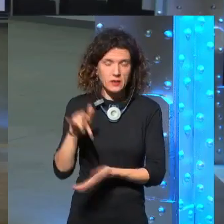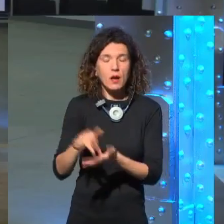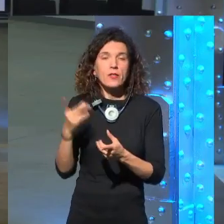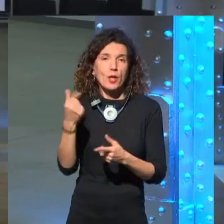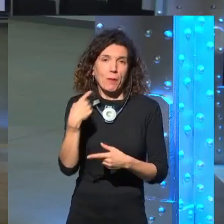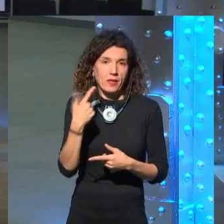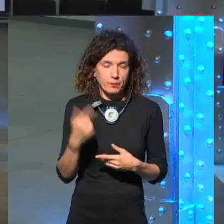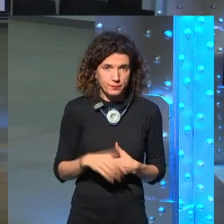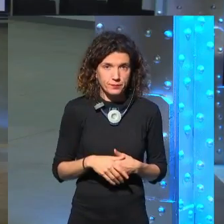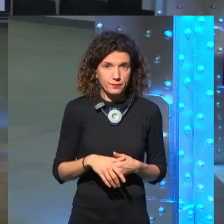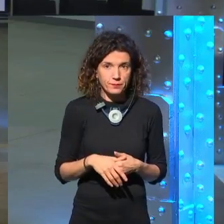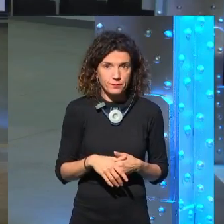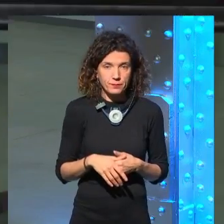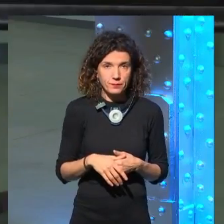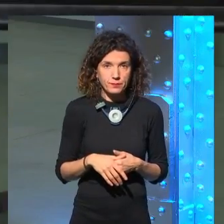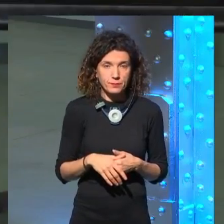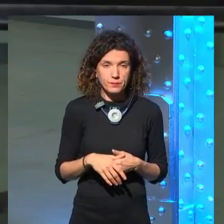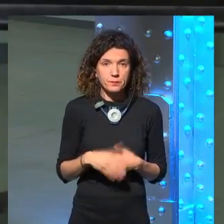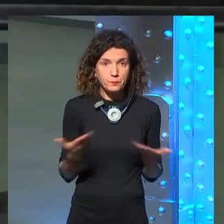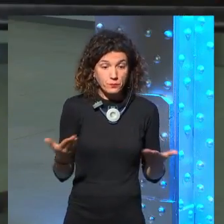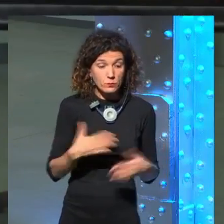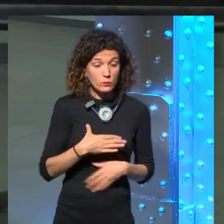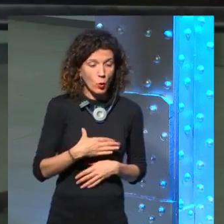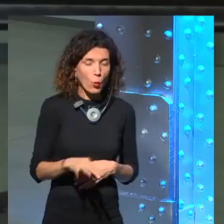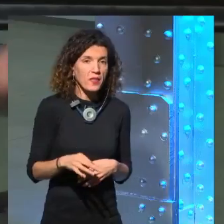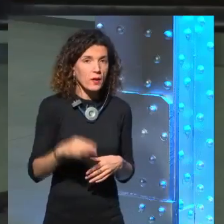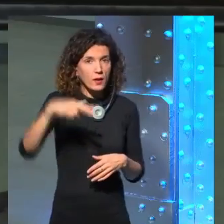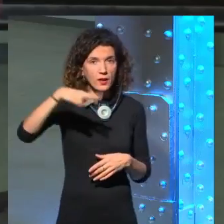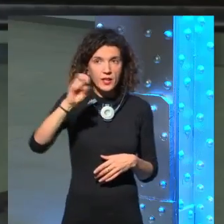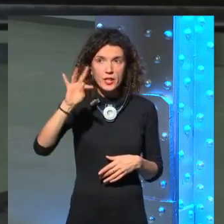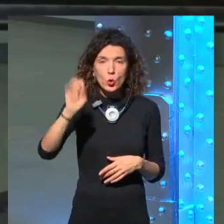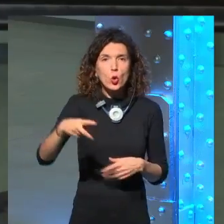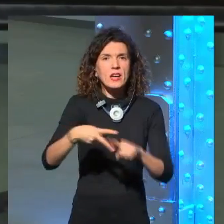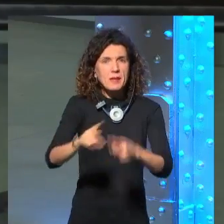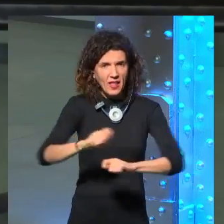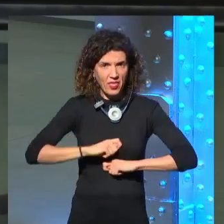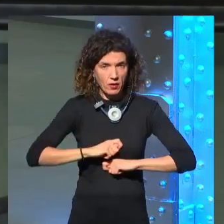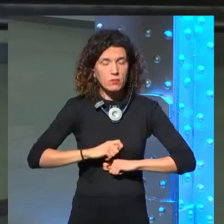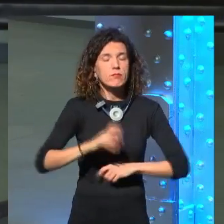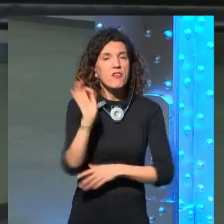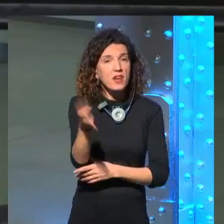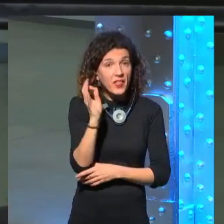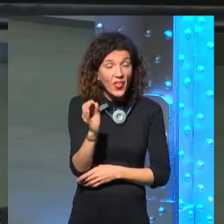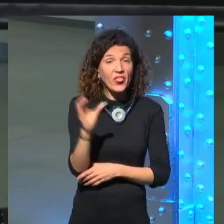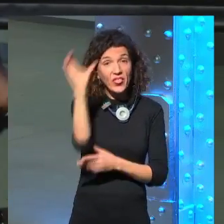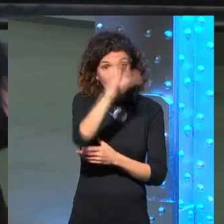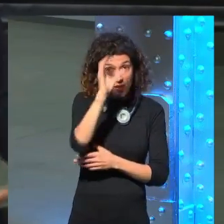unknowable is this? Surely Newton has given us the tools. And certainly scientists post-Newton believed that now